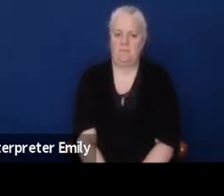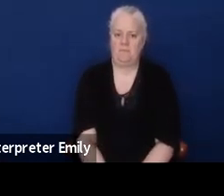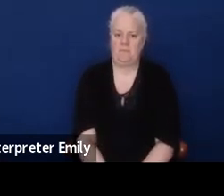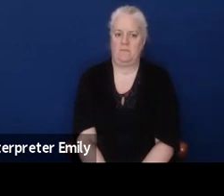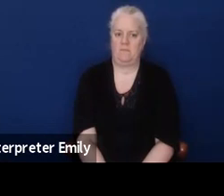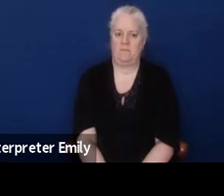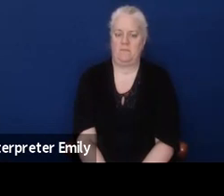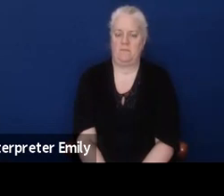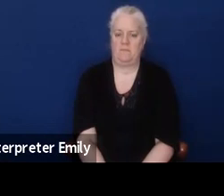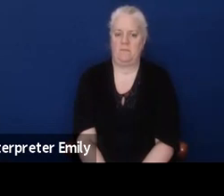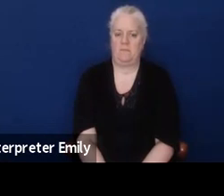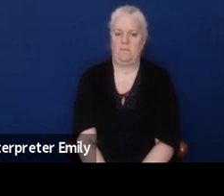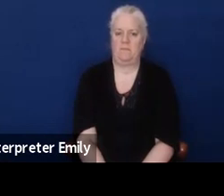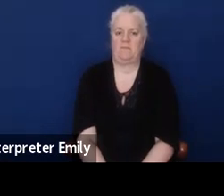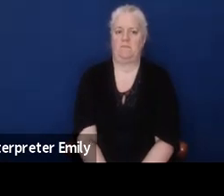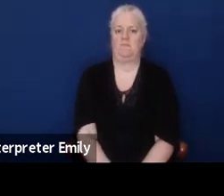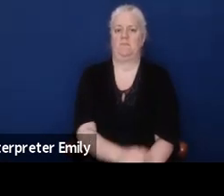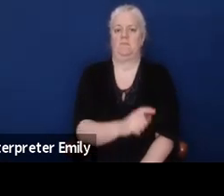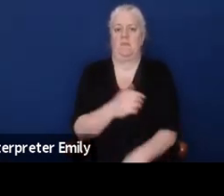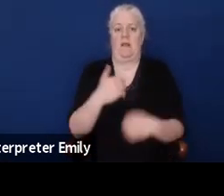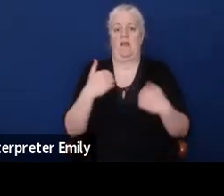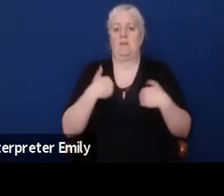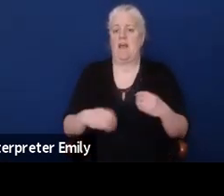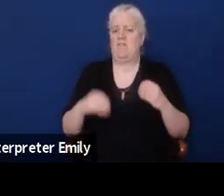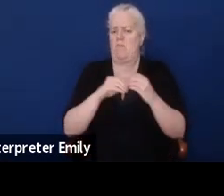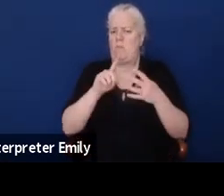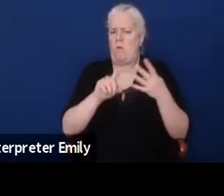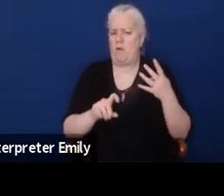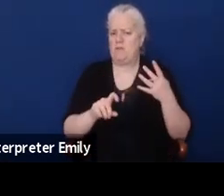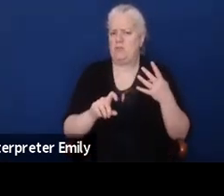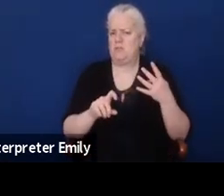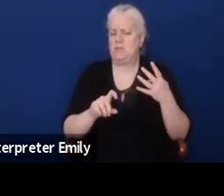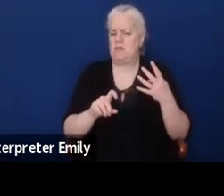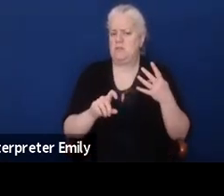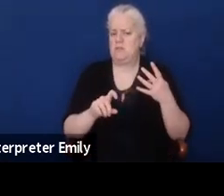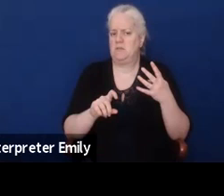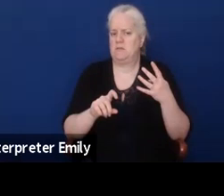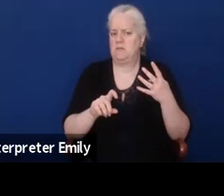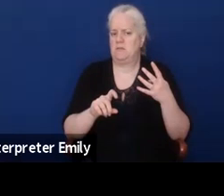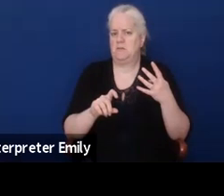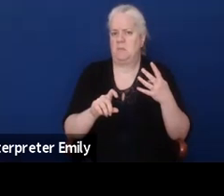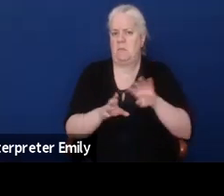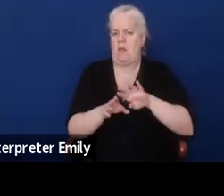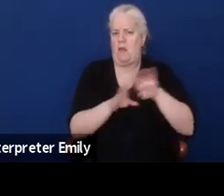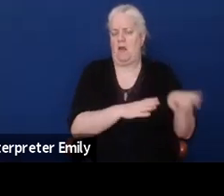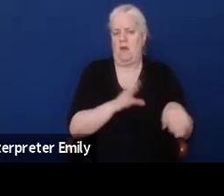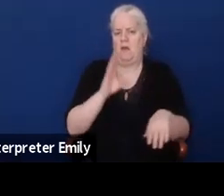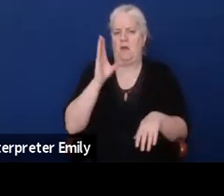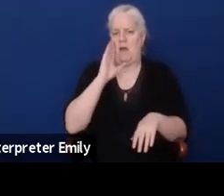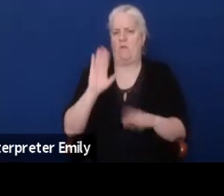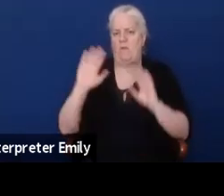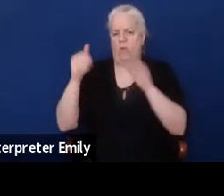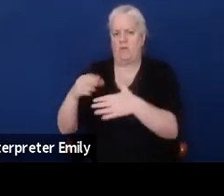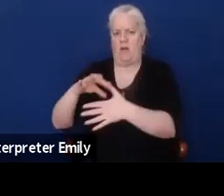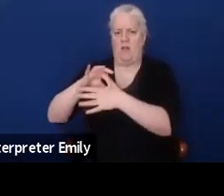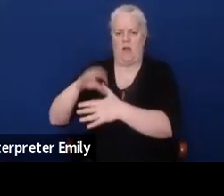some more questions here, but I'm going to provide the content of the webinar. I want to make sure that we have enough time